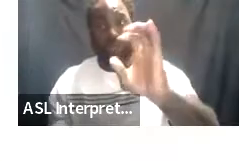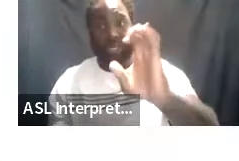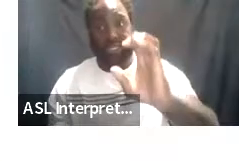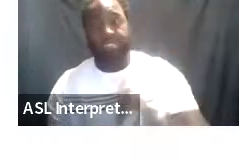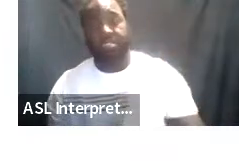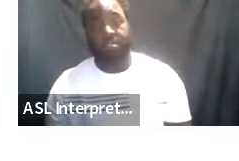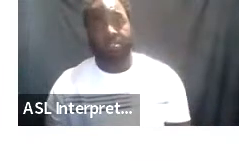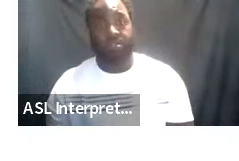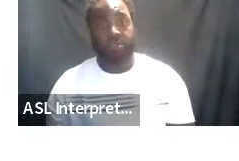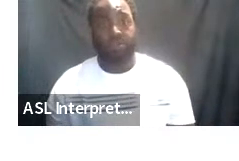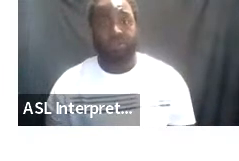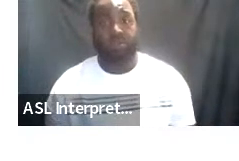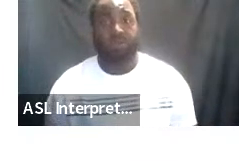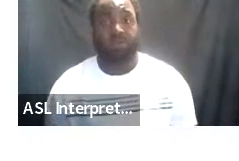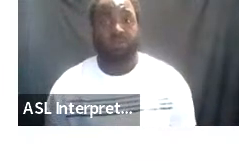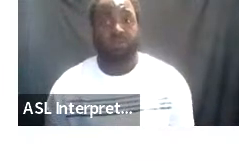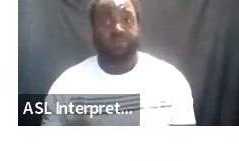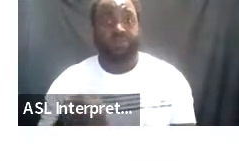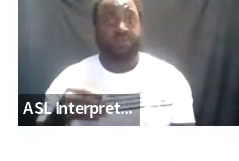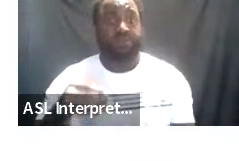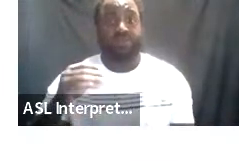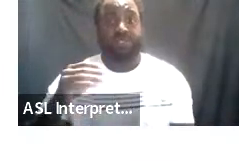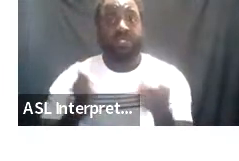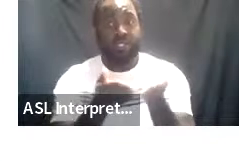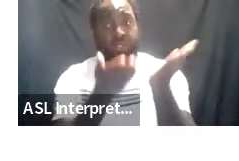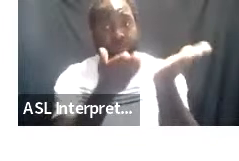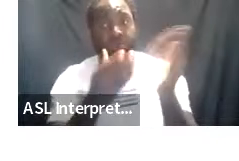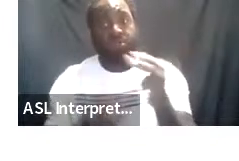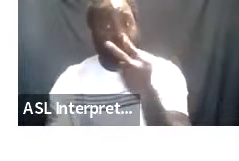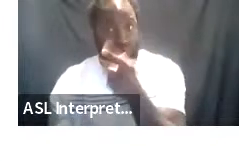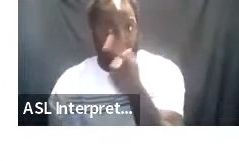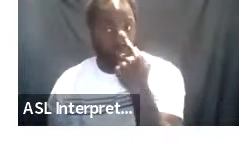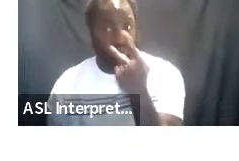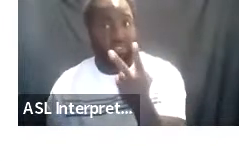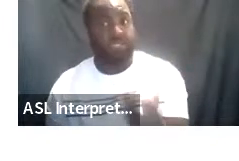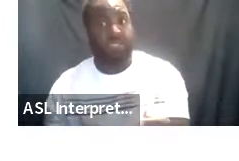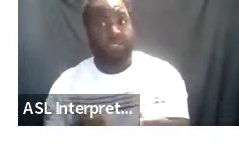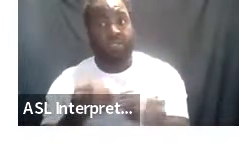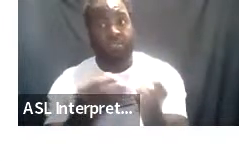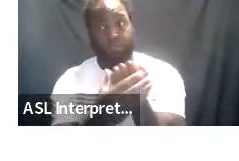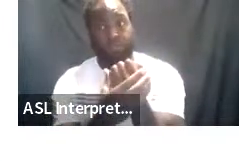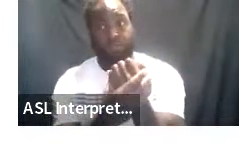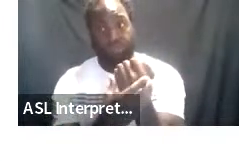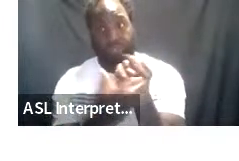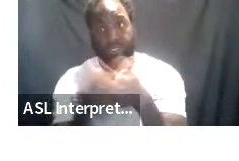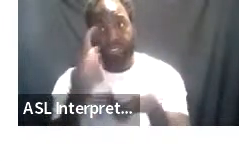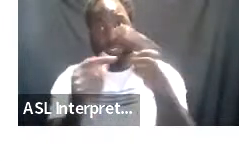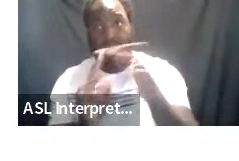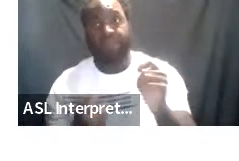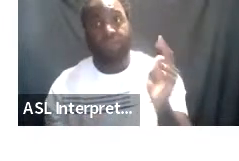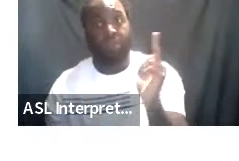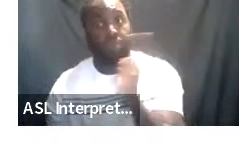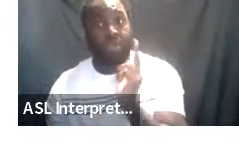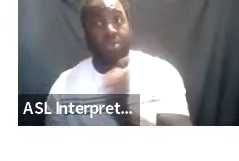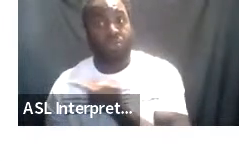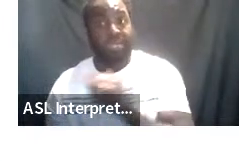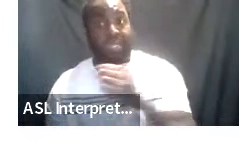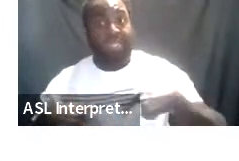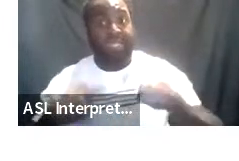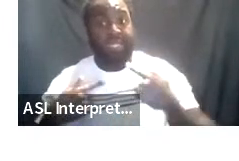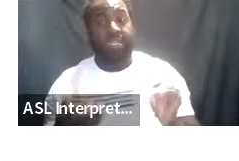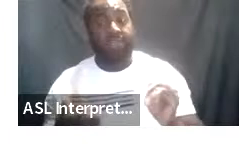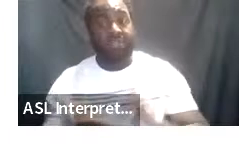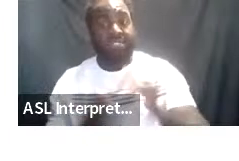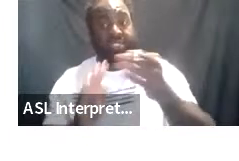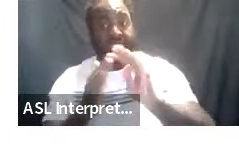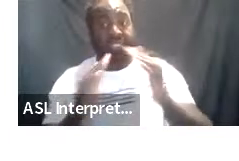please. So the proposals that you'll see here emerge directly from where we live. And that's the